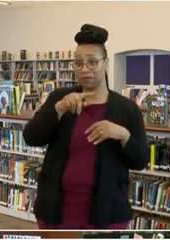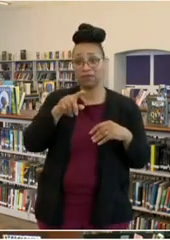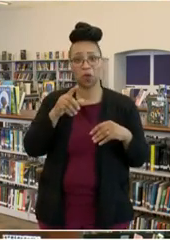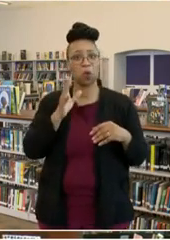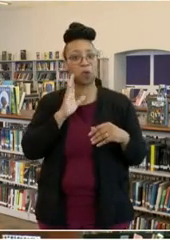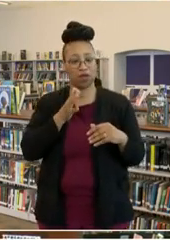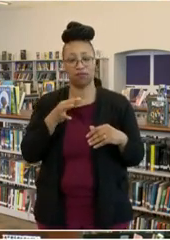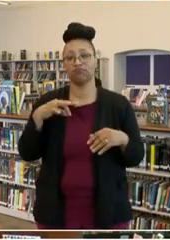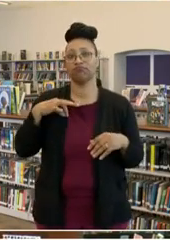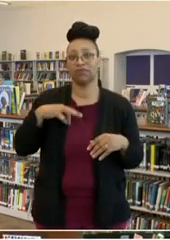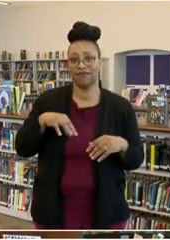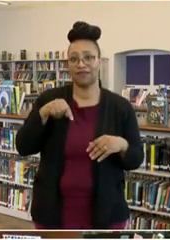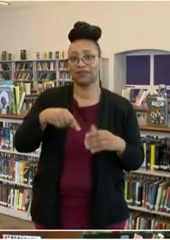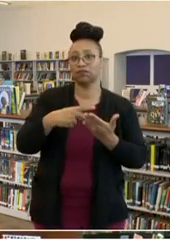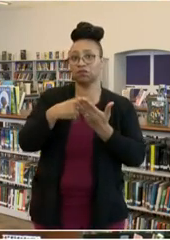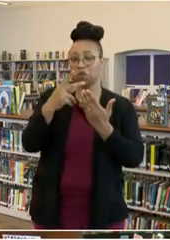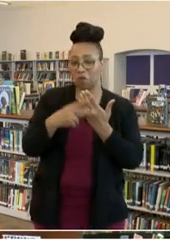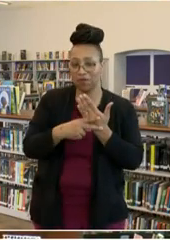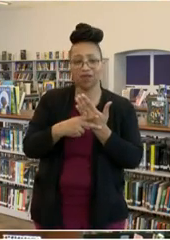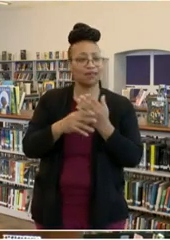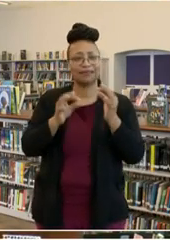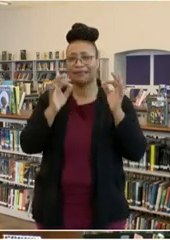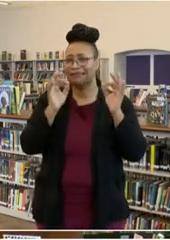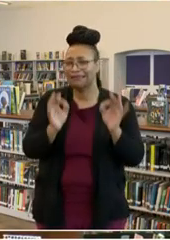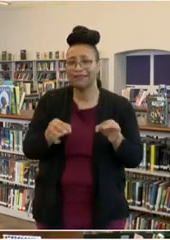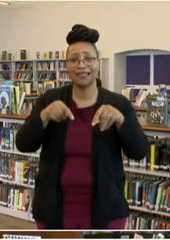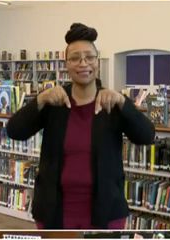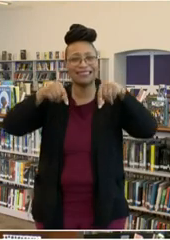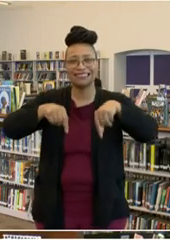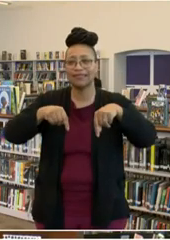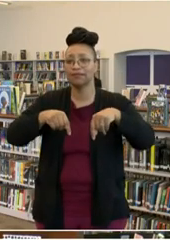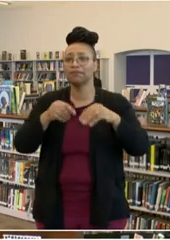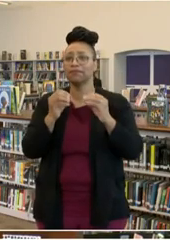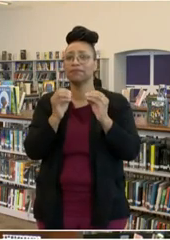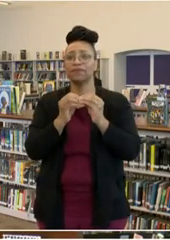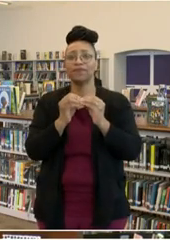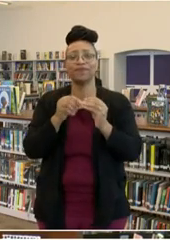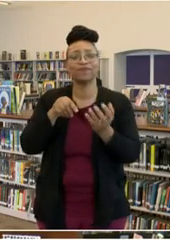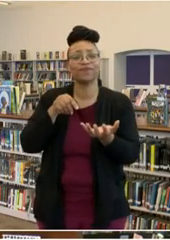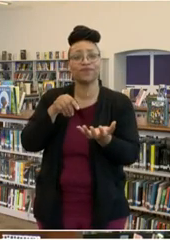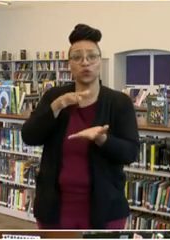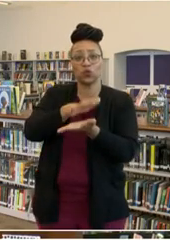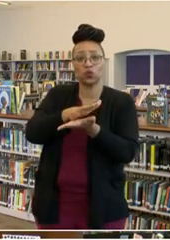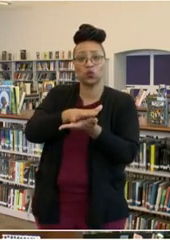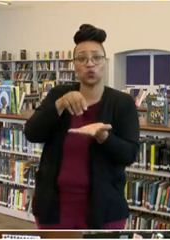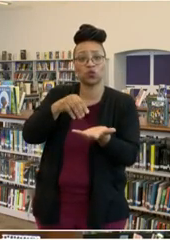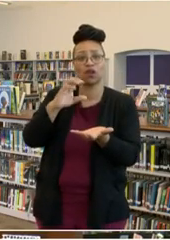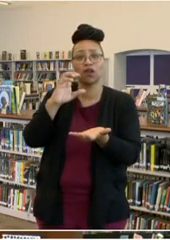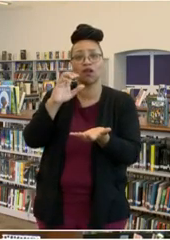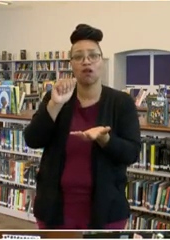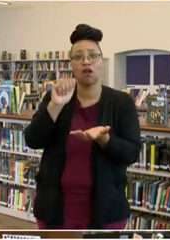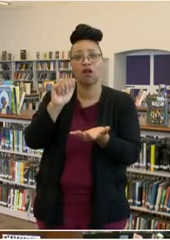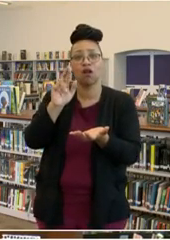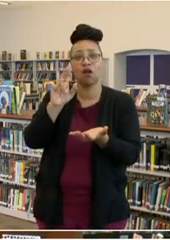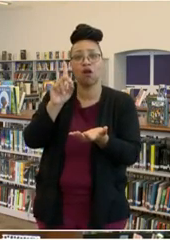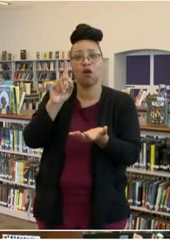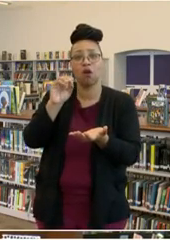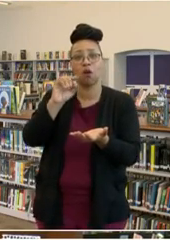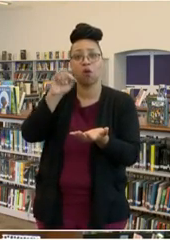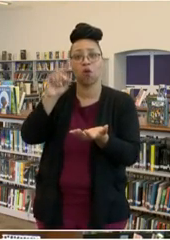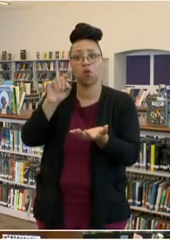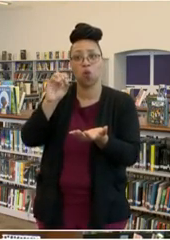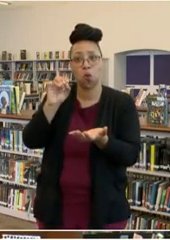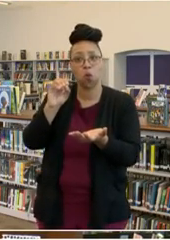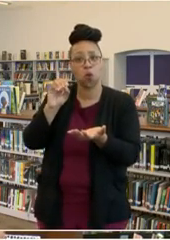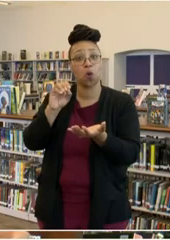has doubled the number of students receiving high impact tutoring. And they've also seen the number